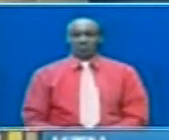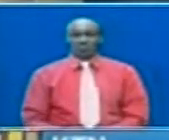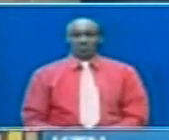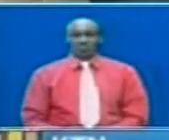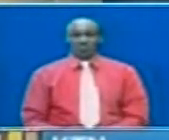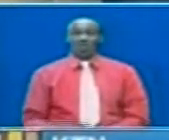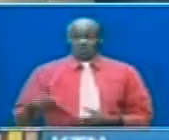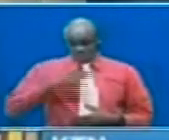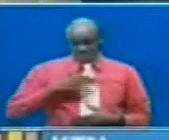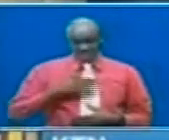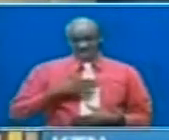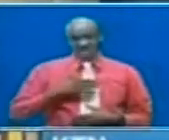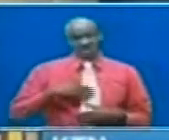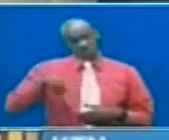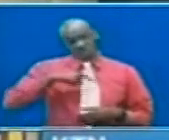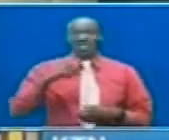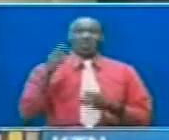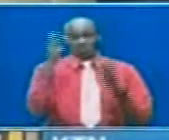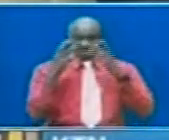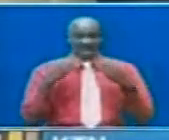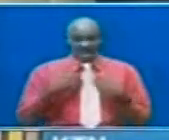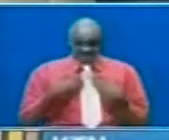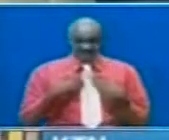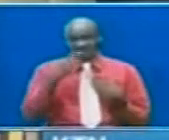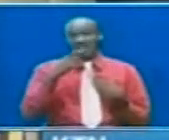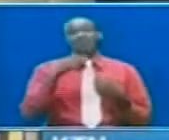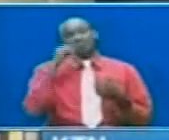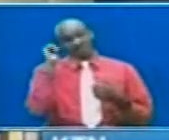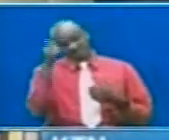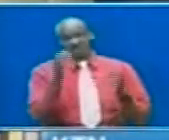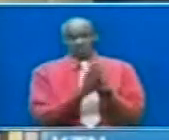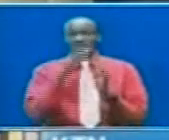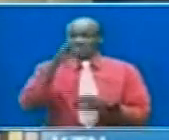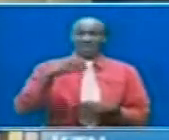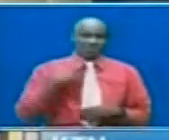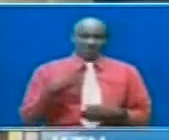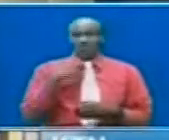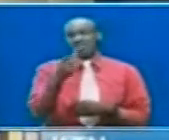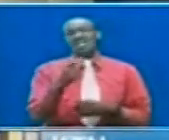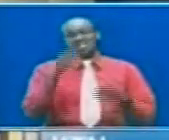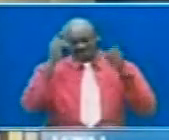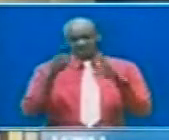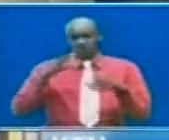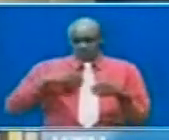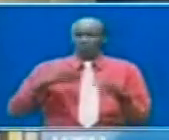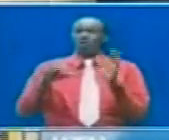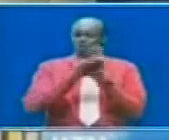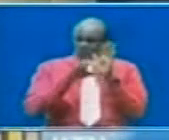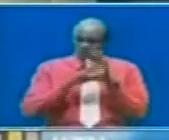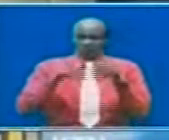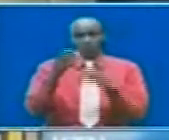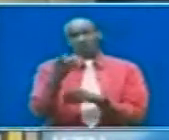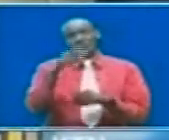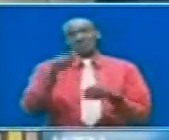We are worried that the President and the Speaker, by extension, is taking away the gains made under the Constitution